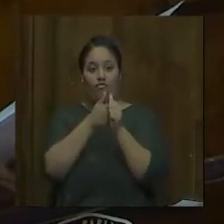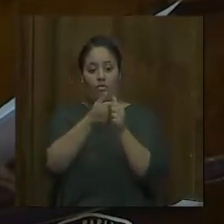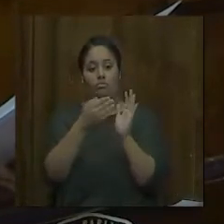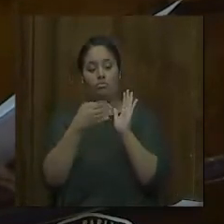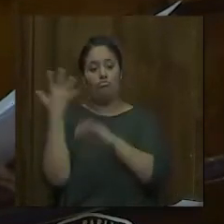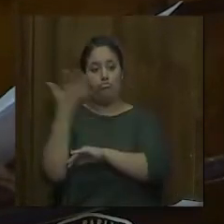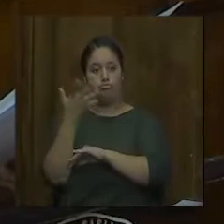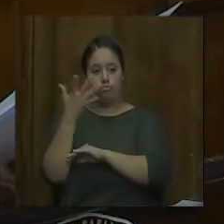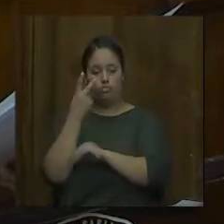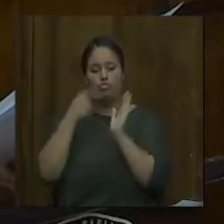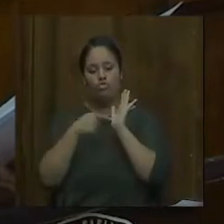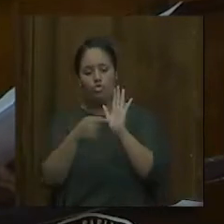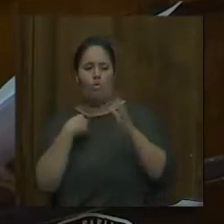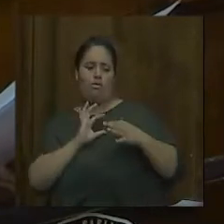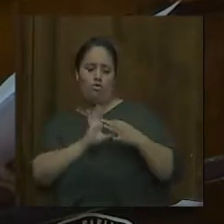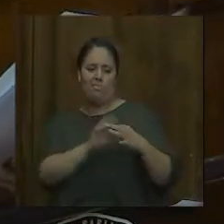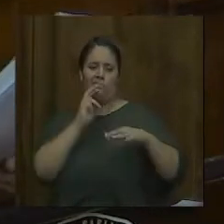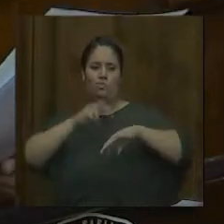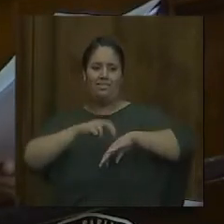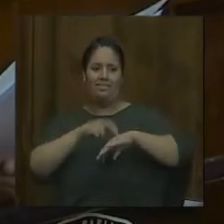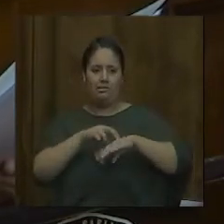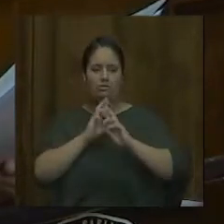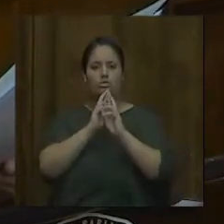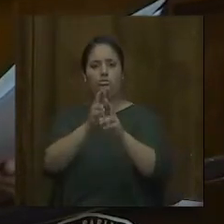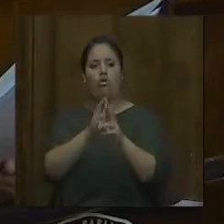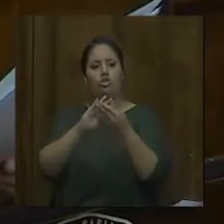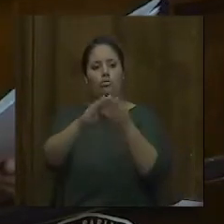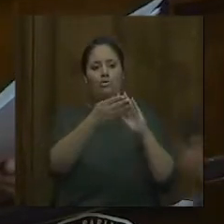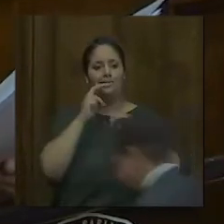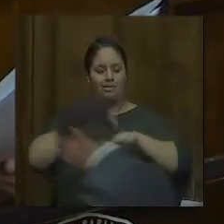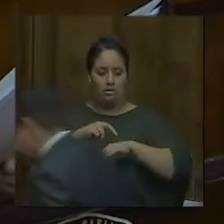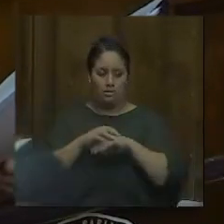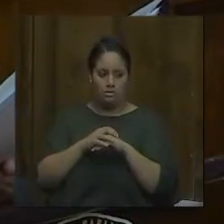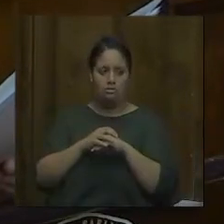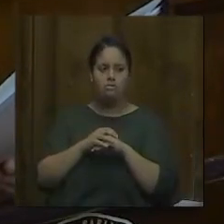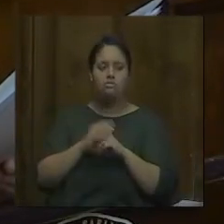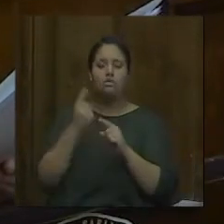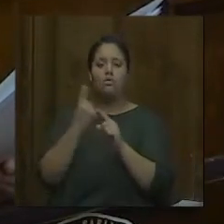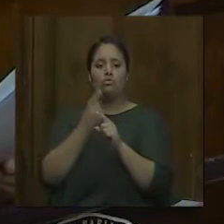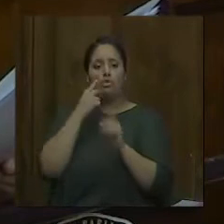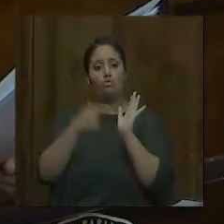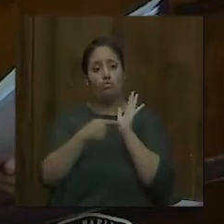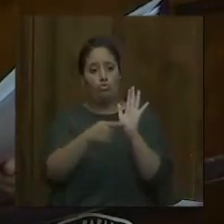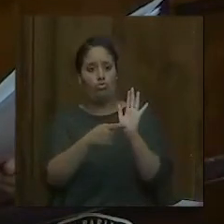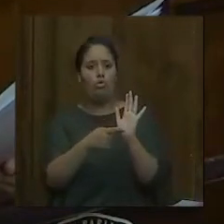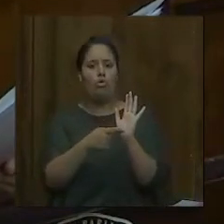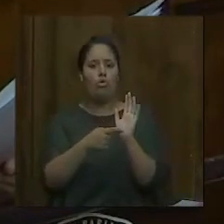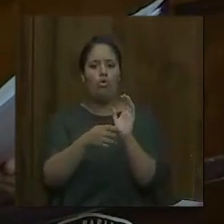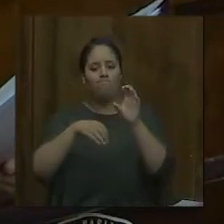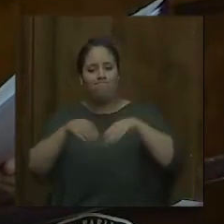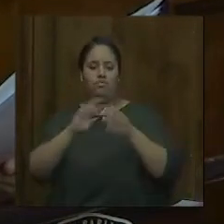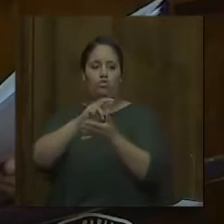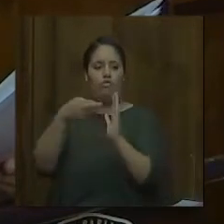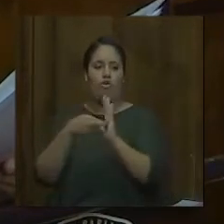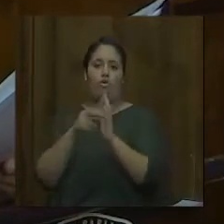embodies our commitment to responding to the needs of the communities we serve. It also highlights the instrumental role the